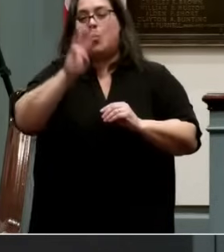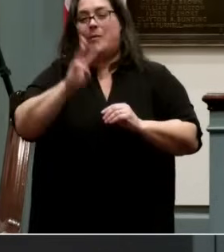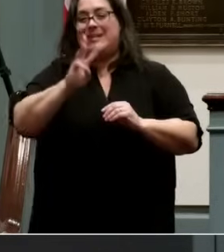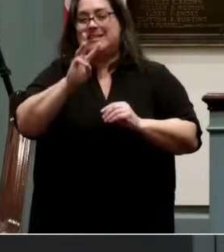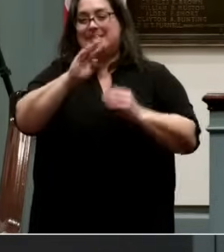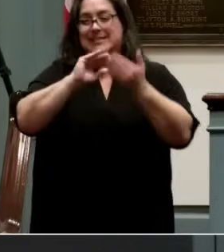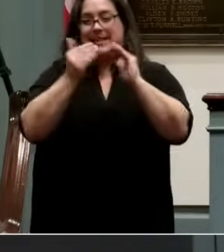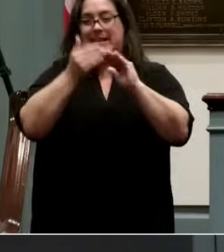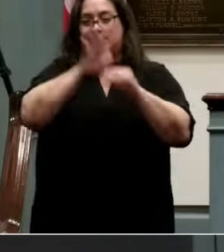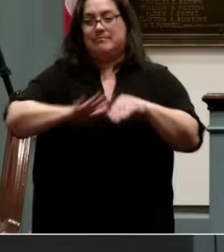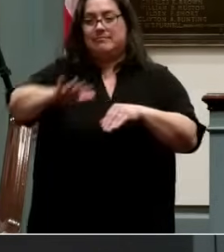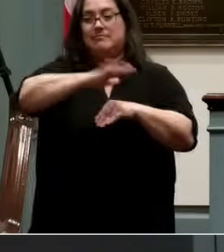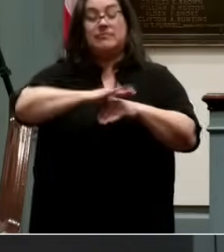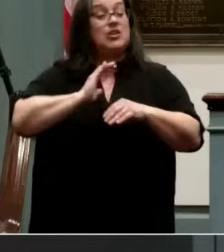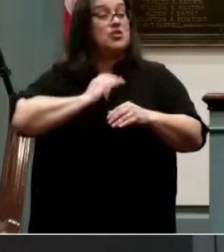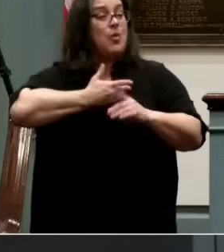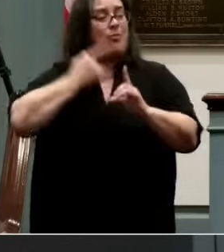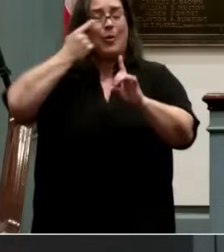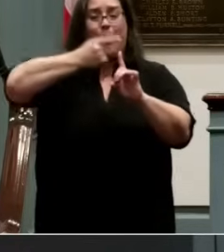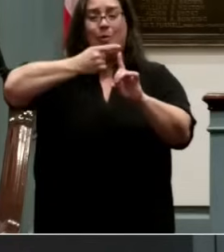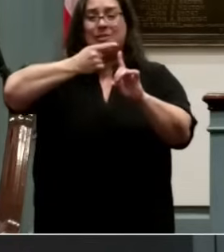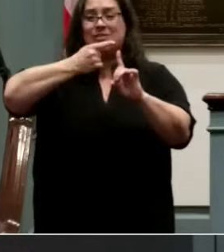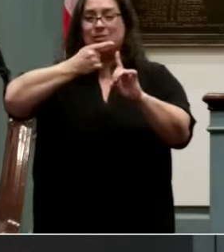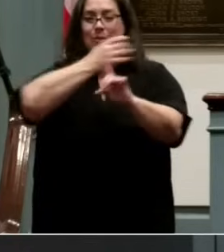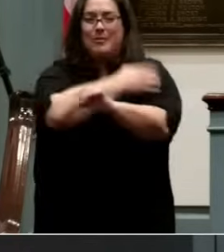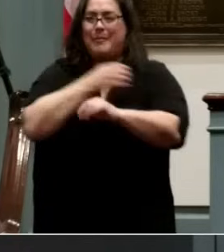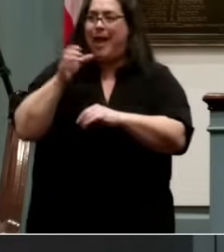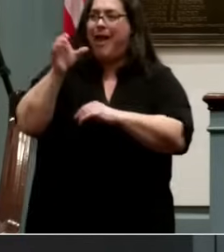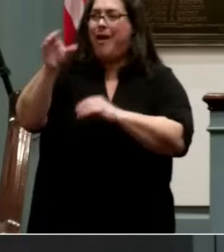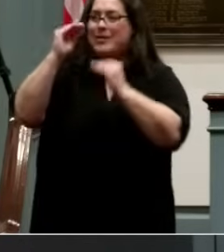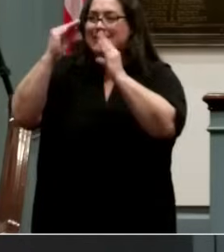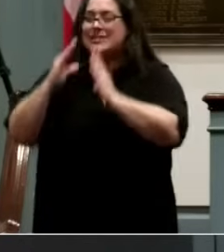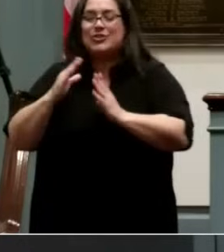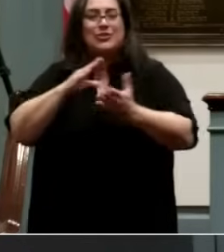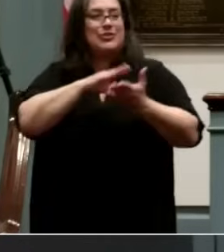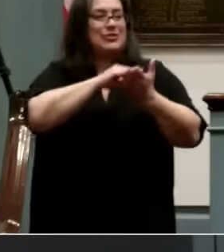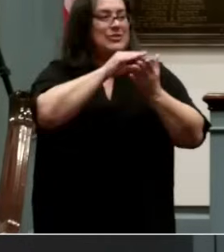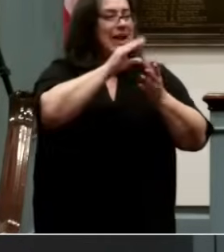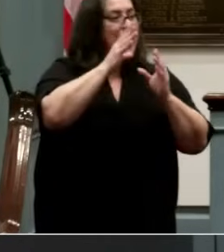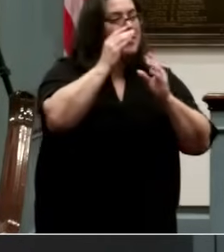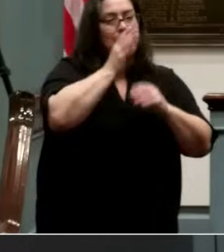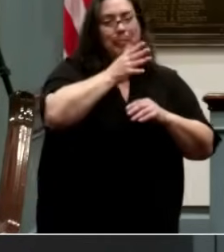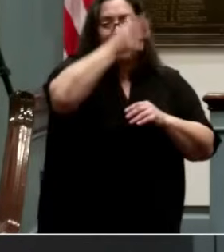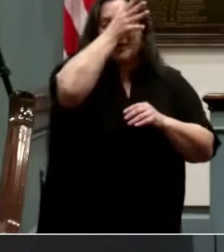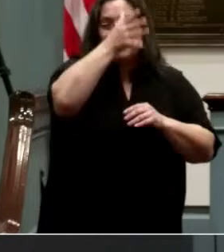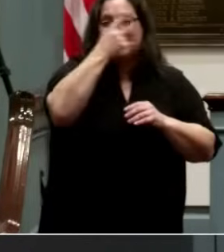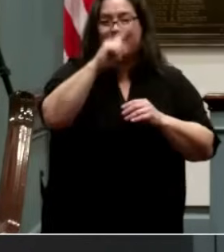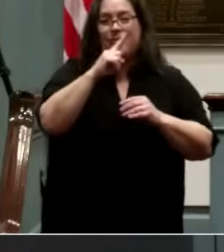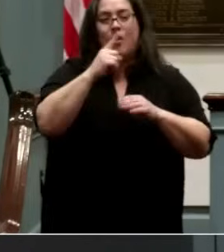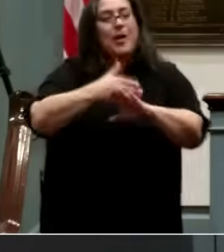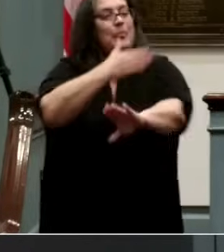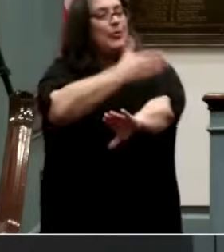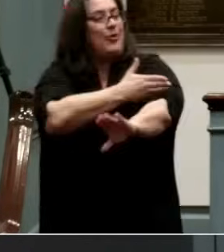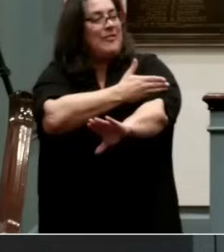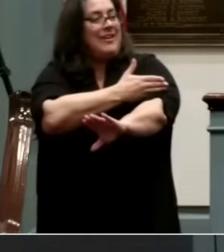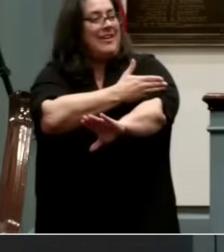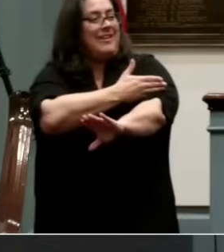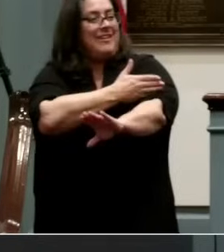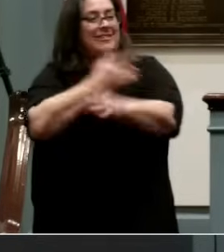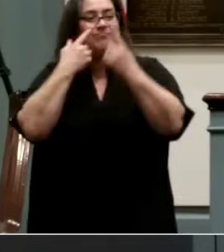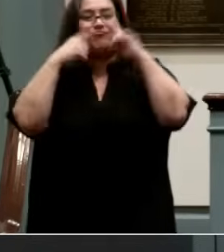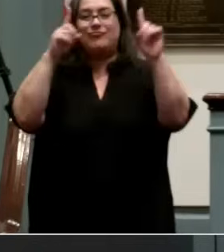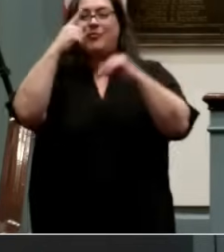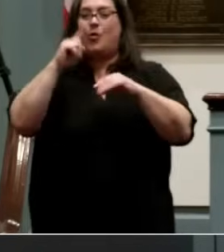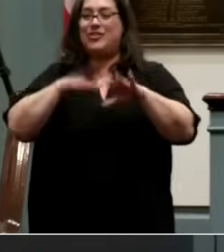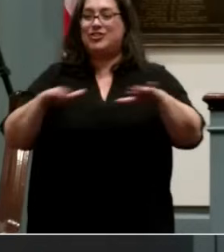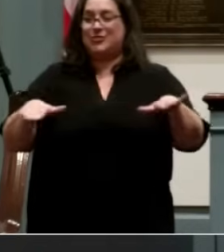is to empower teachers and school leaders and parents to improve the outcomes for our children in the city. We've been debating how to help